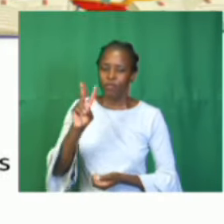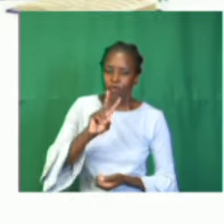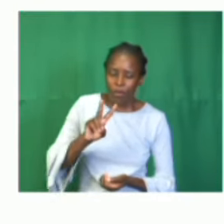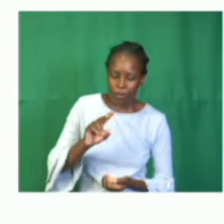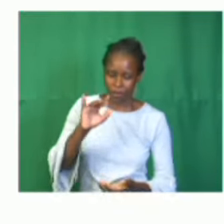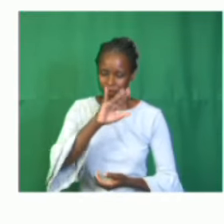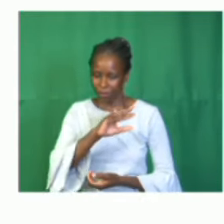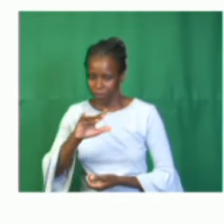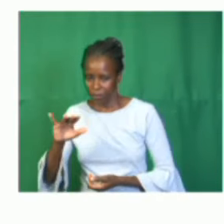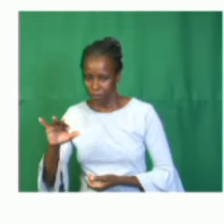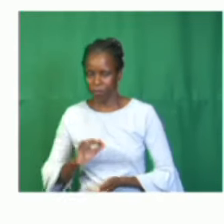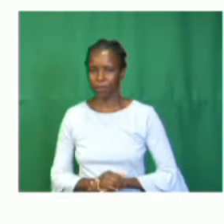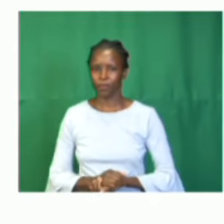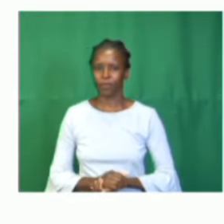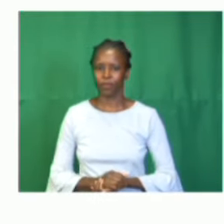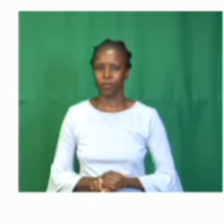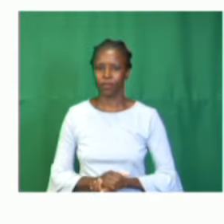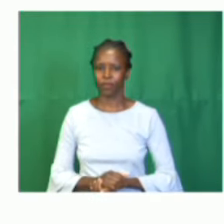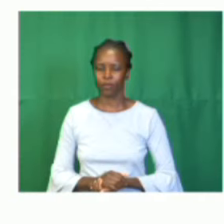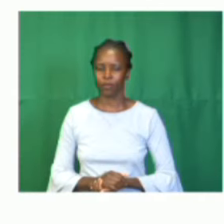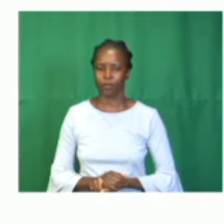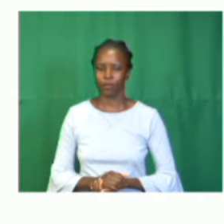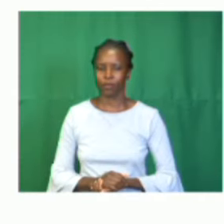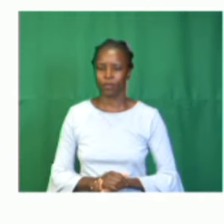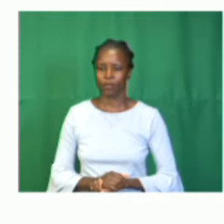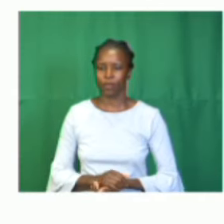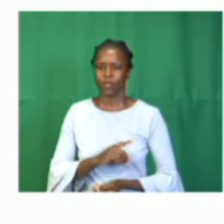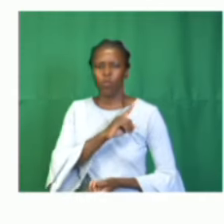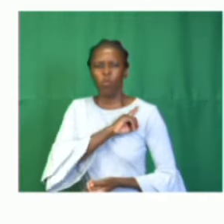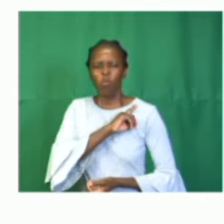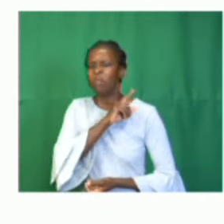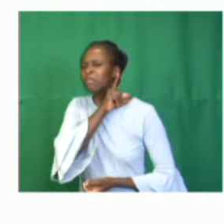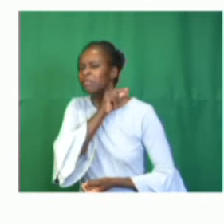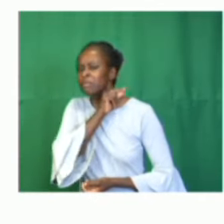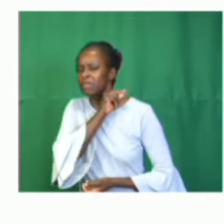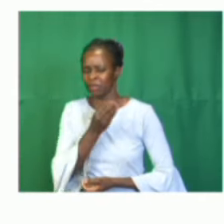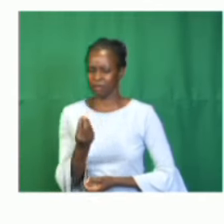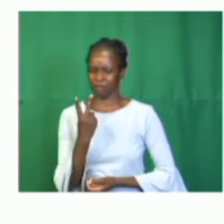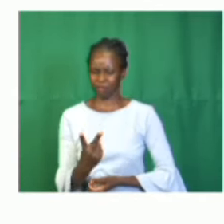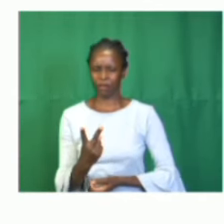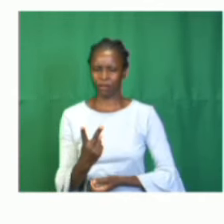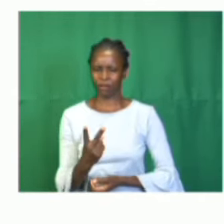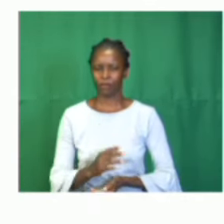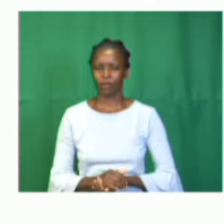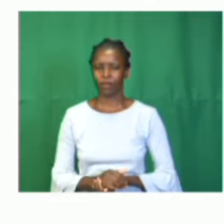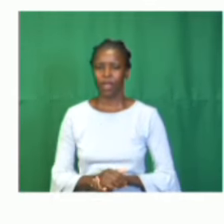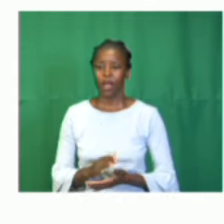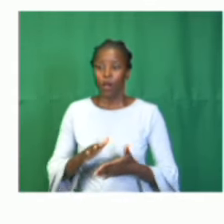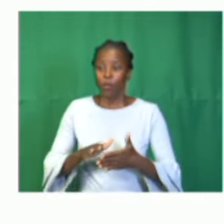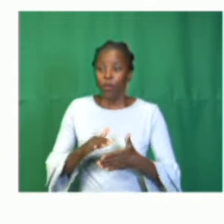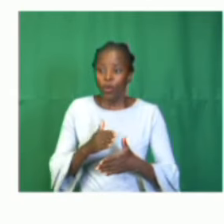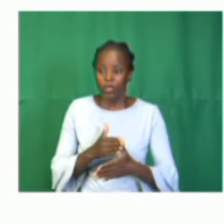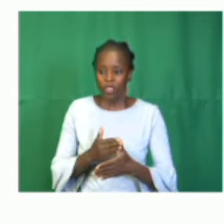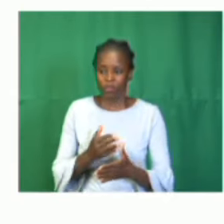and spelling, why am I really interested in these 2? These two are important because the learner